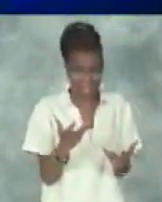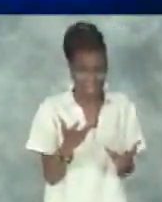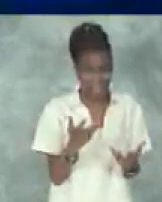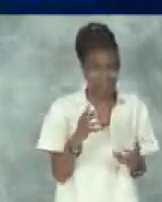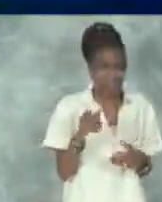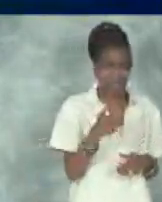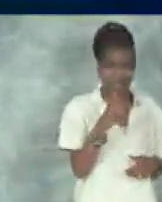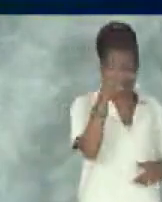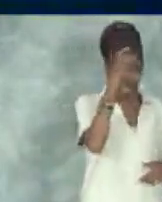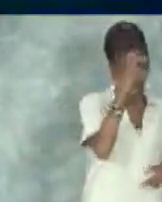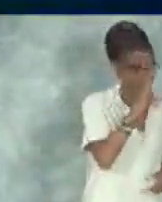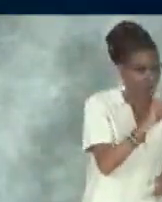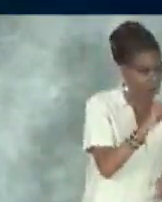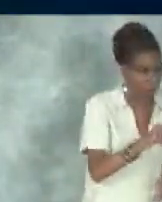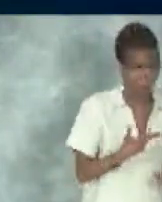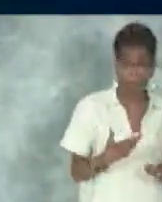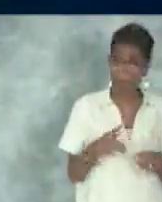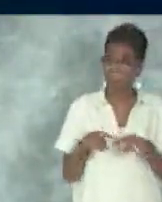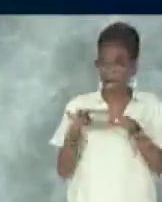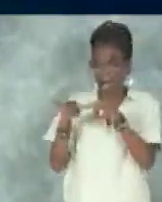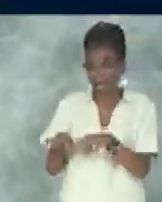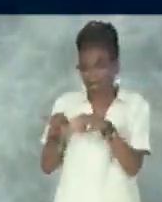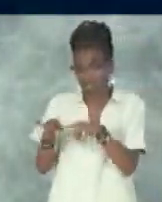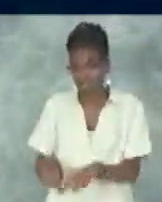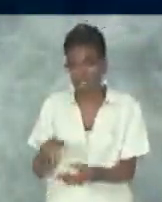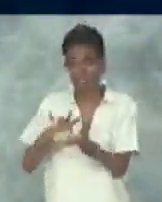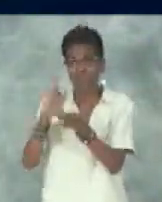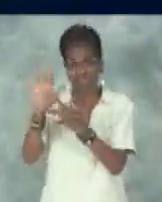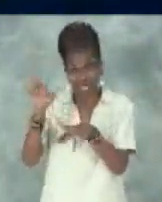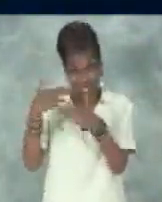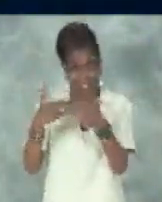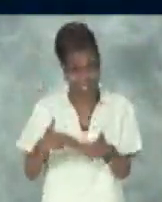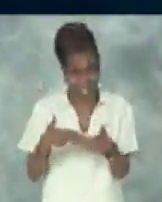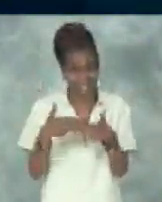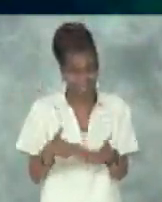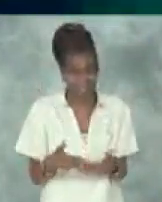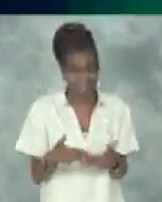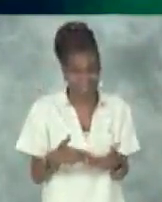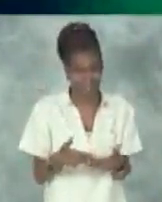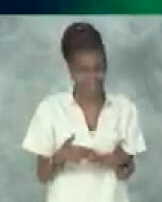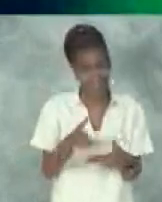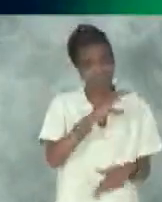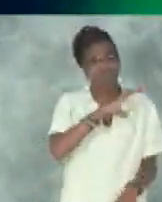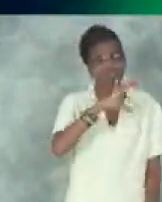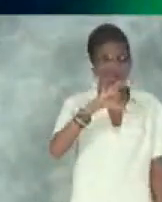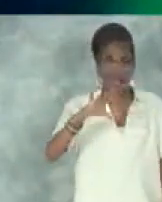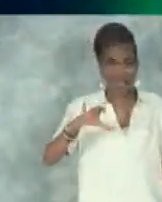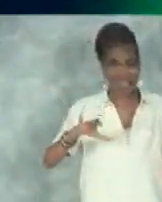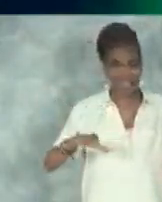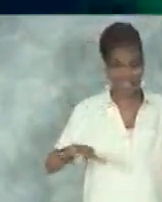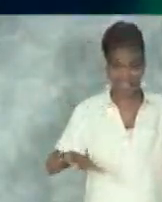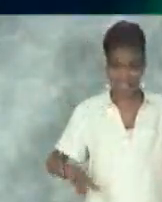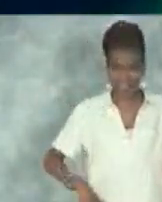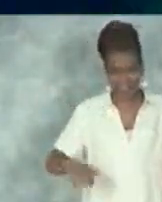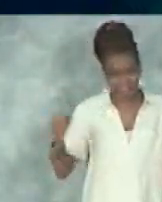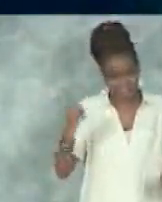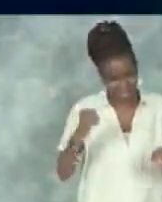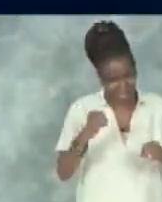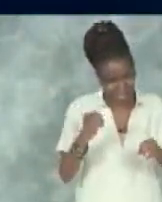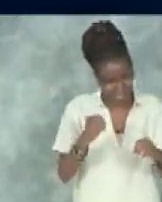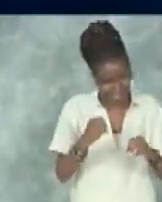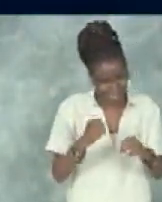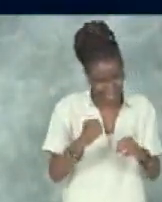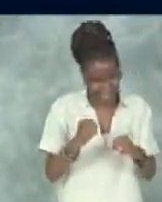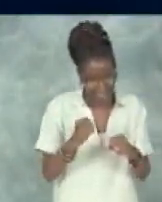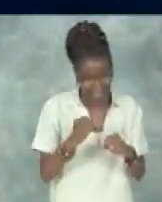but wholly lean on Jesus' name, on Christ. The